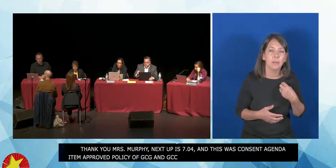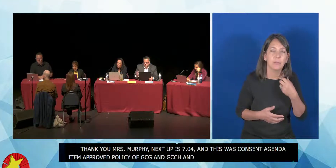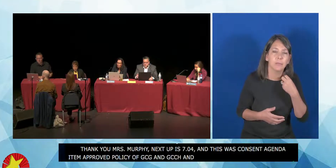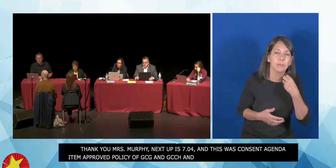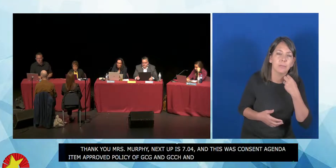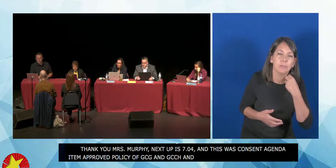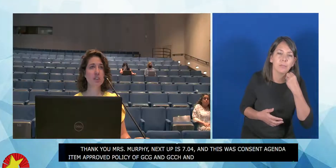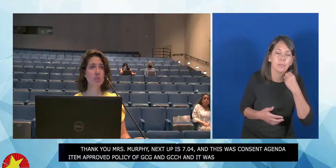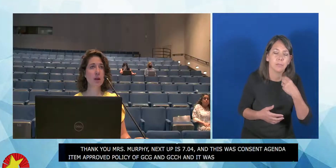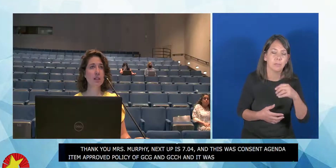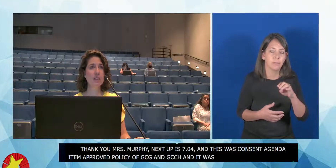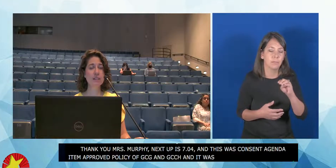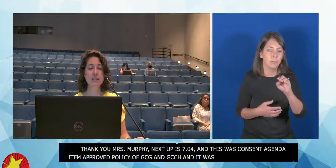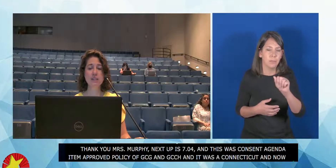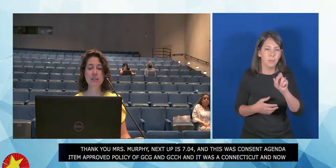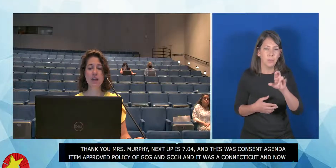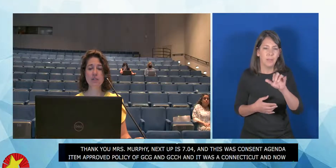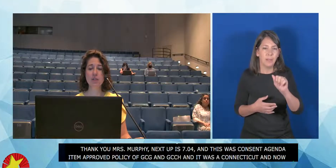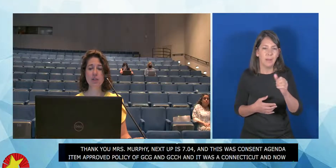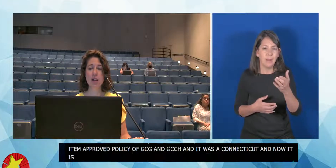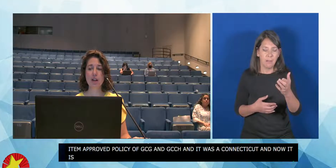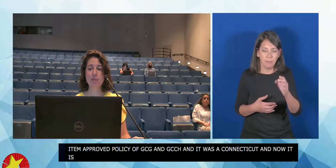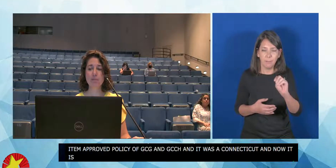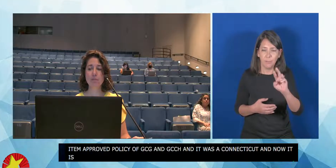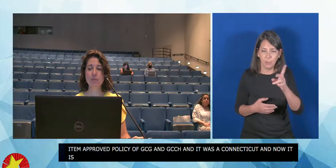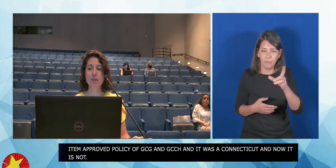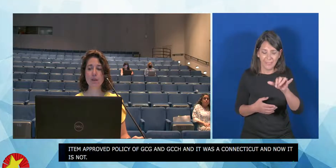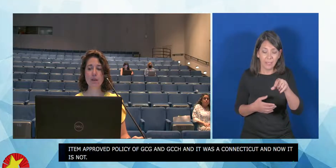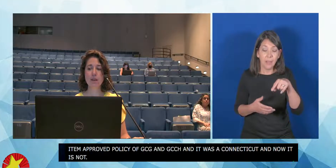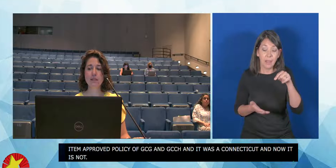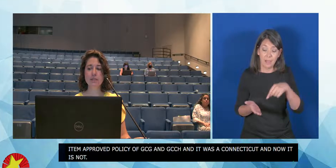So these particular policies cover